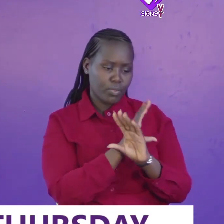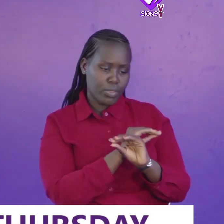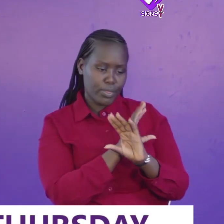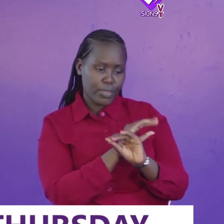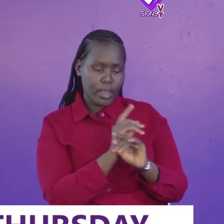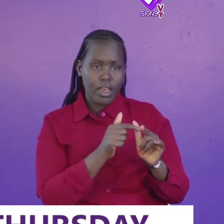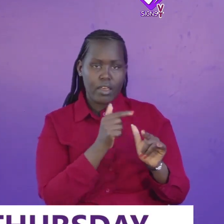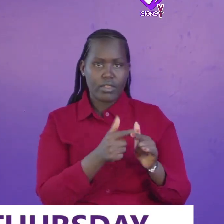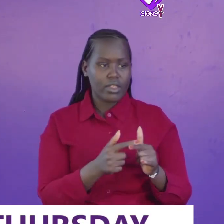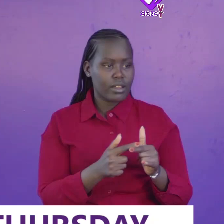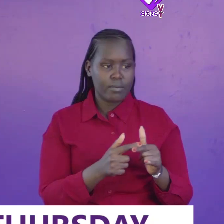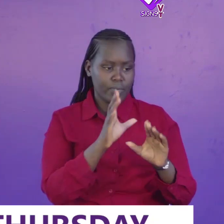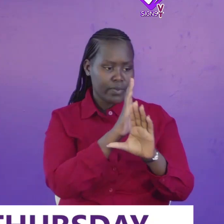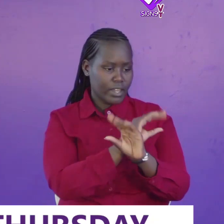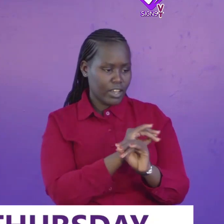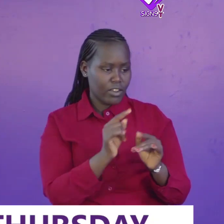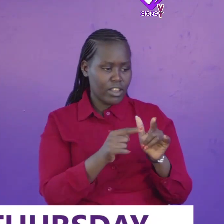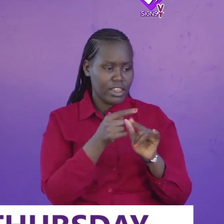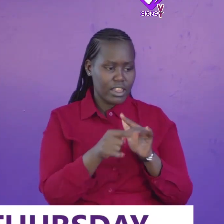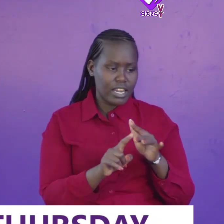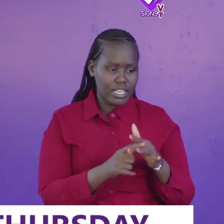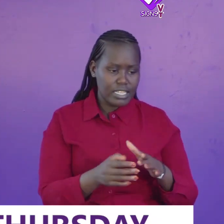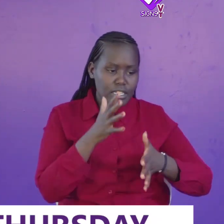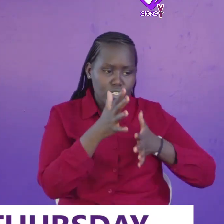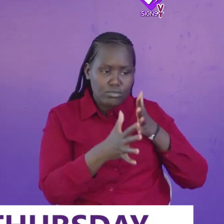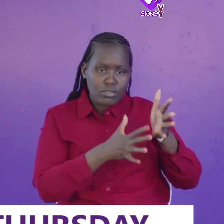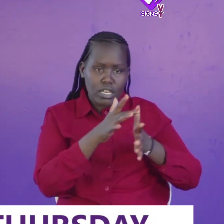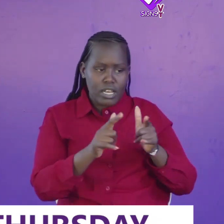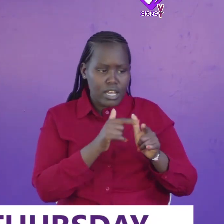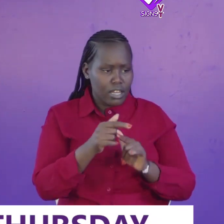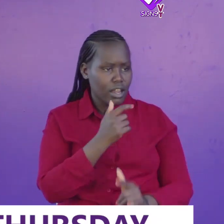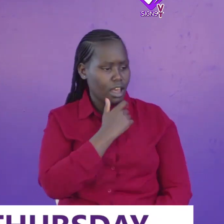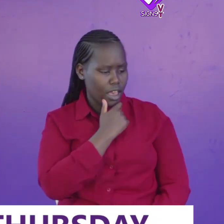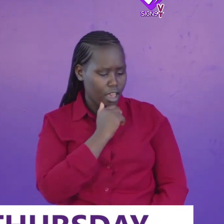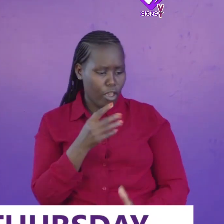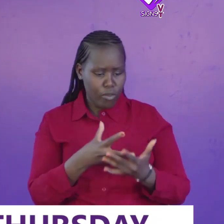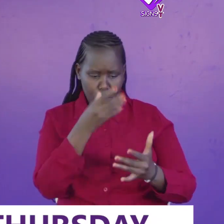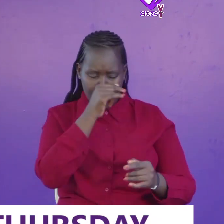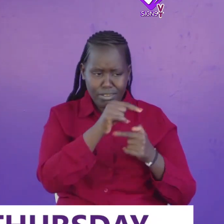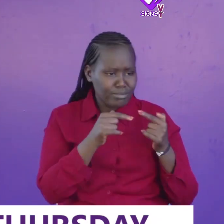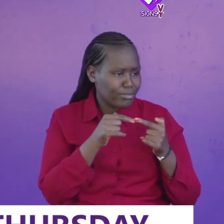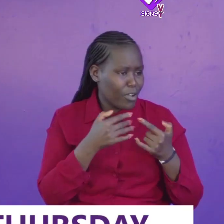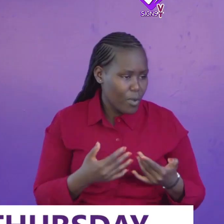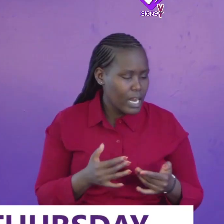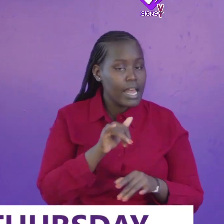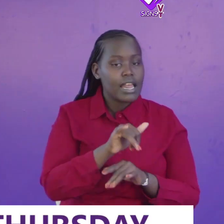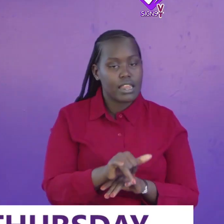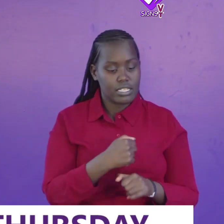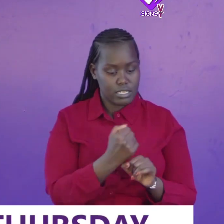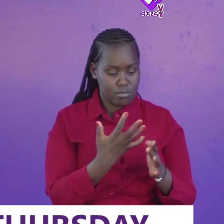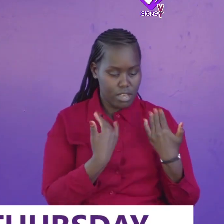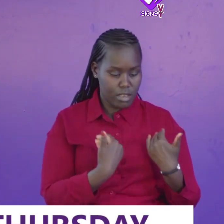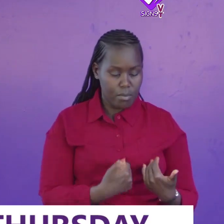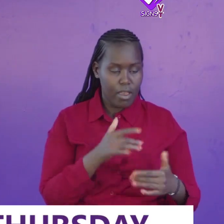ya napiga naanza kusign wako like ulienda shule lini? Ulienda kusoma lini? So that is making